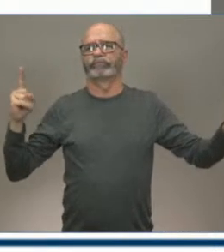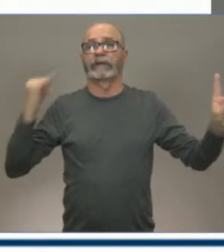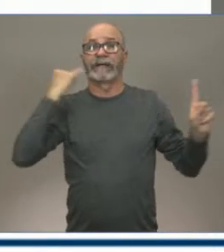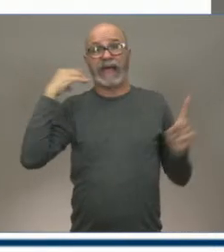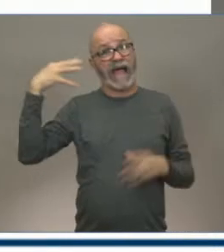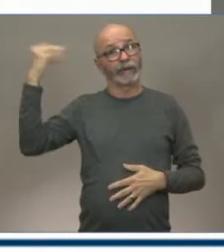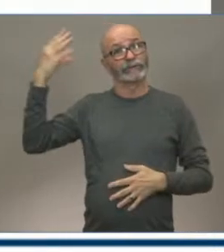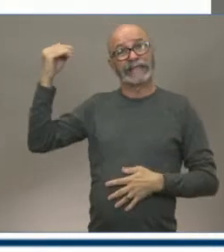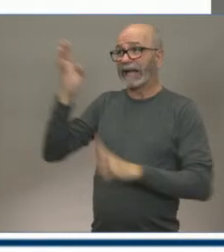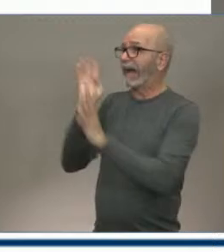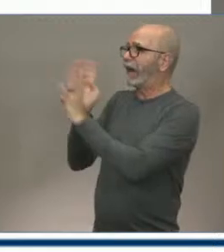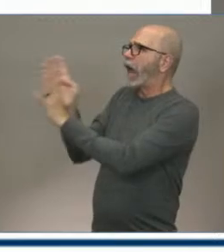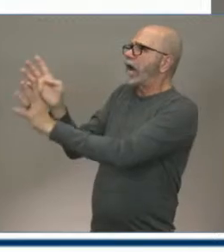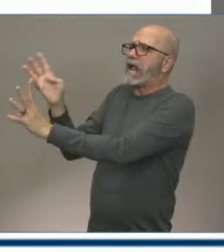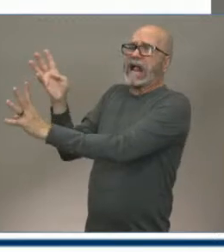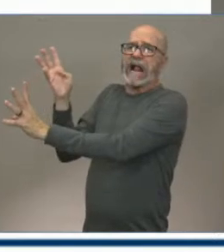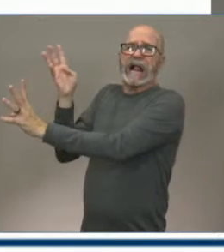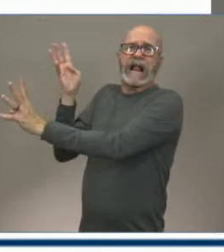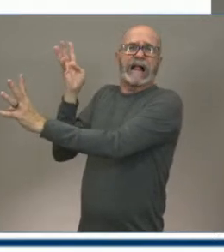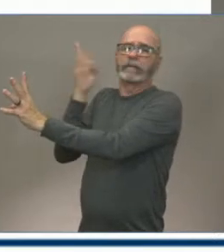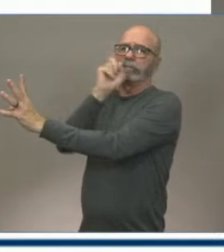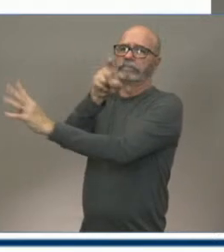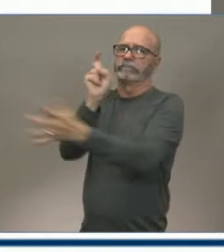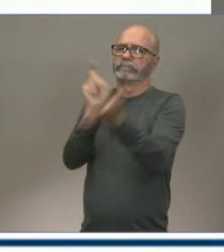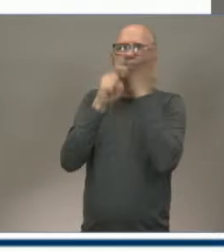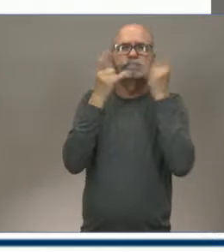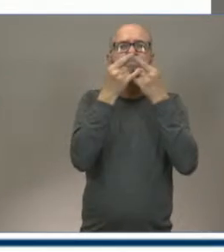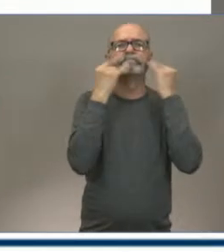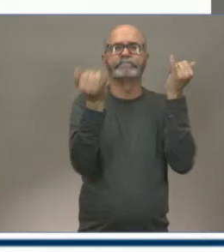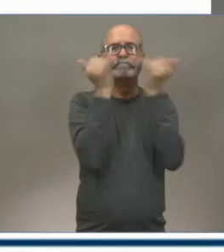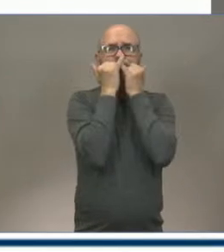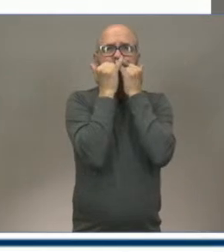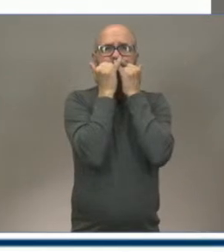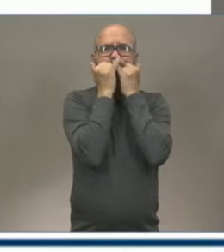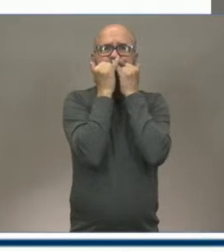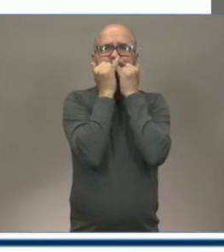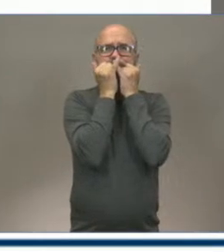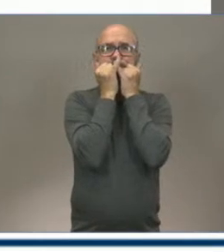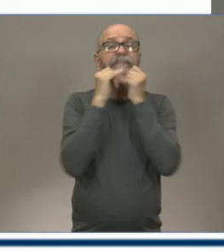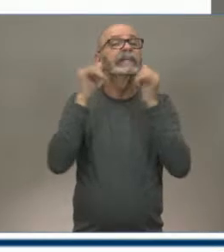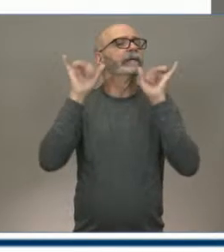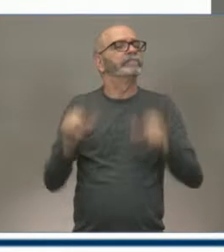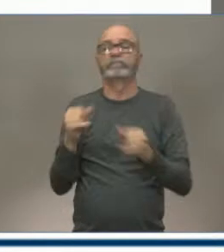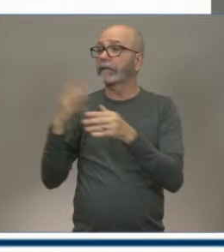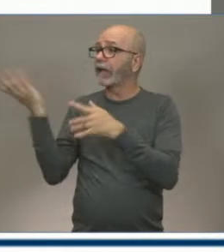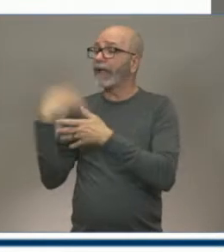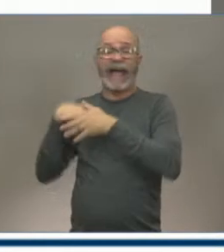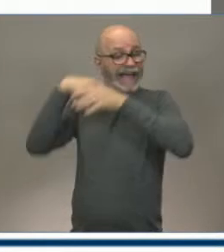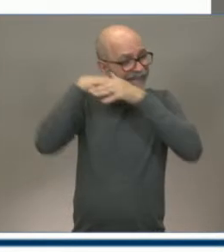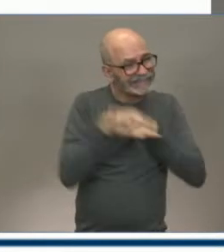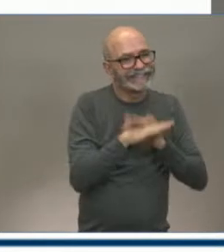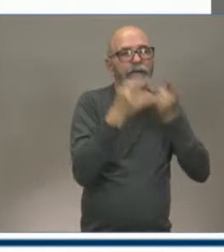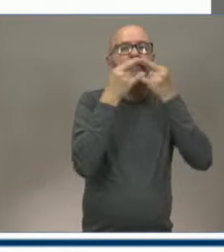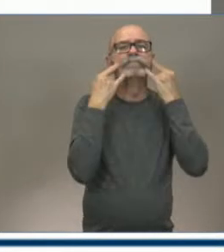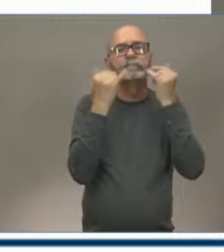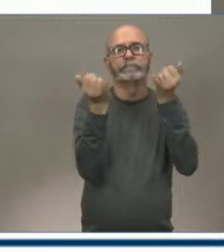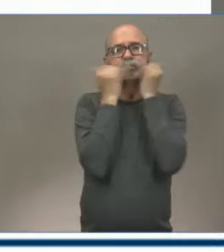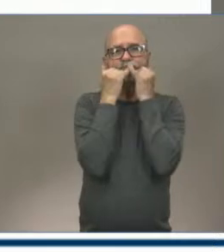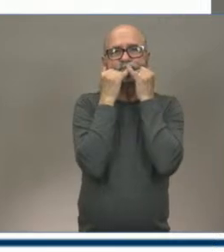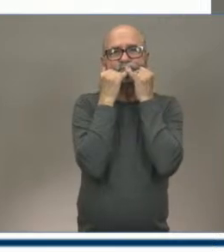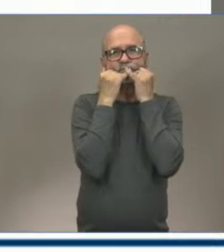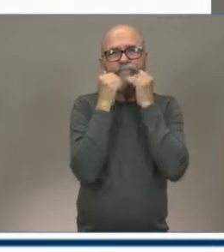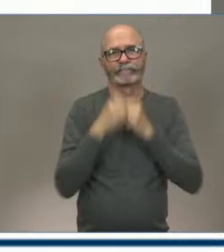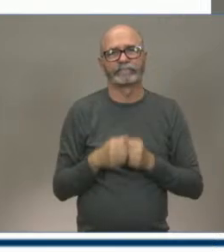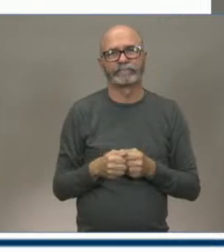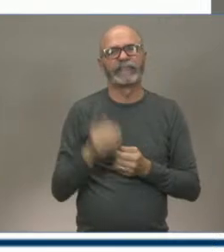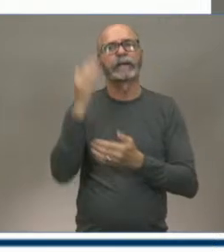to ask them to keep music at lower than 50 decibels. We know that if in loud environments people talk louder